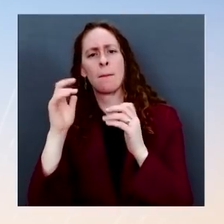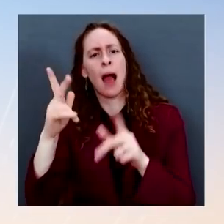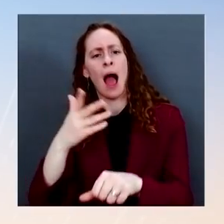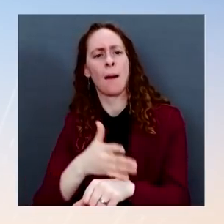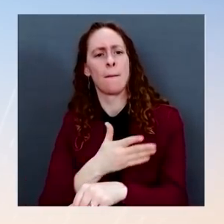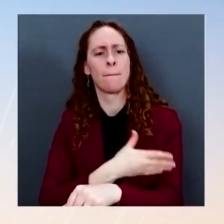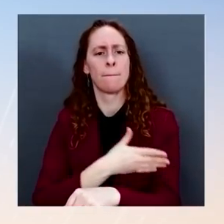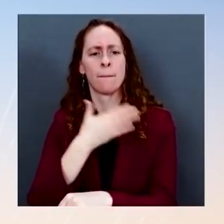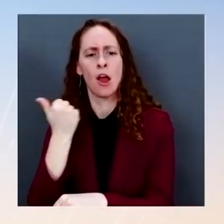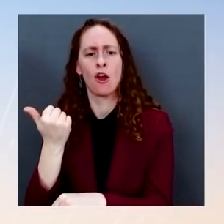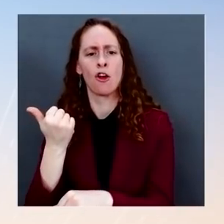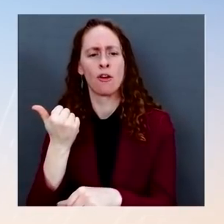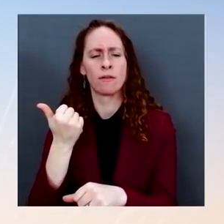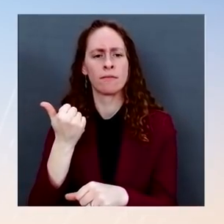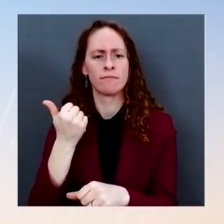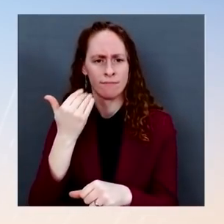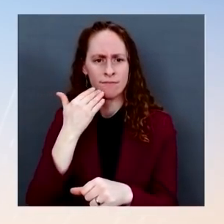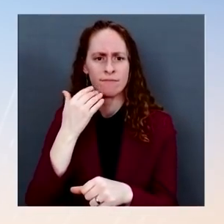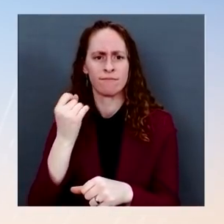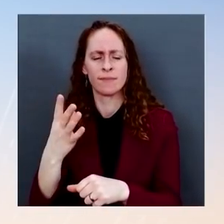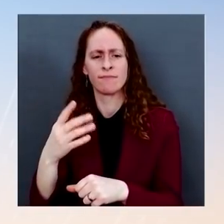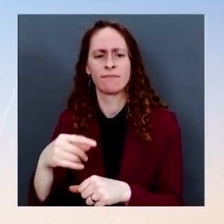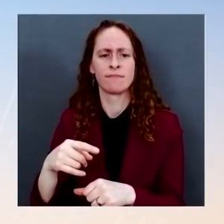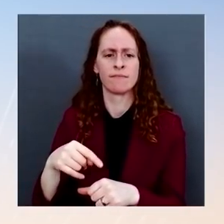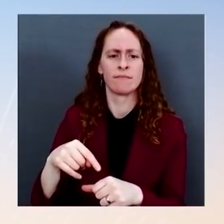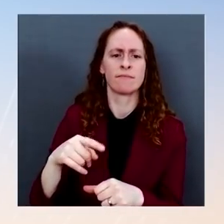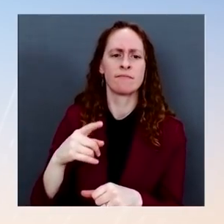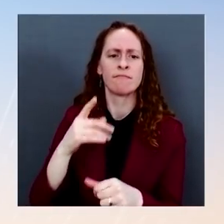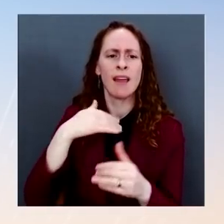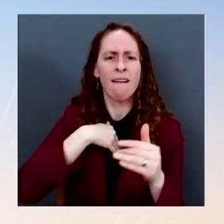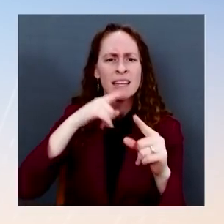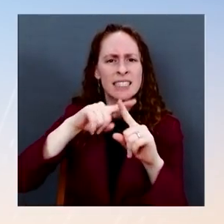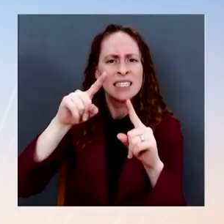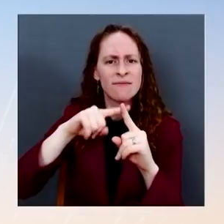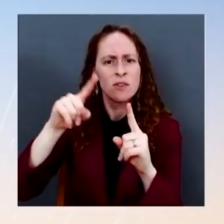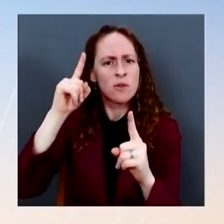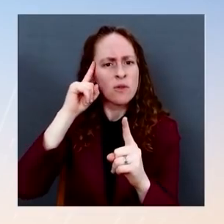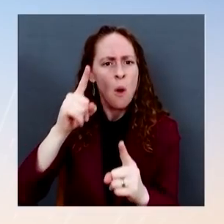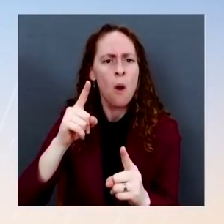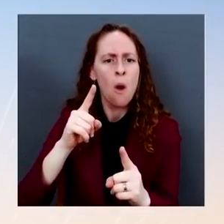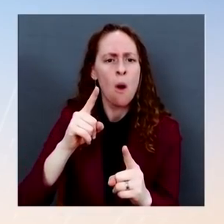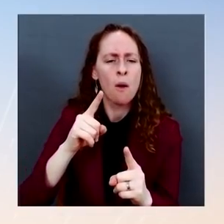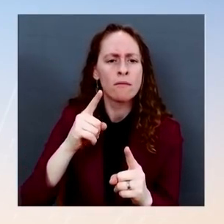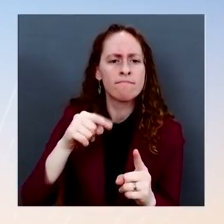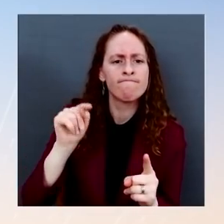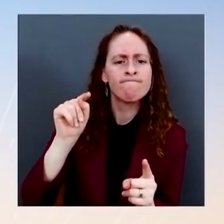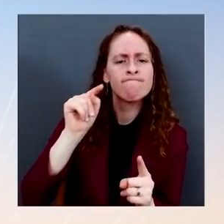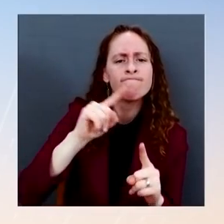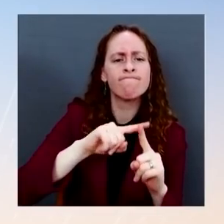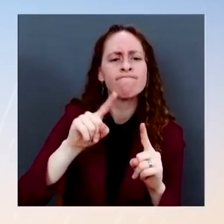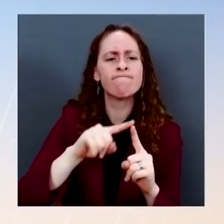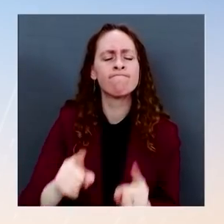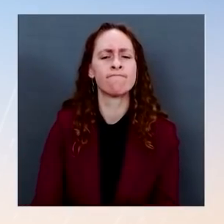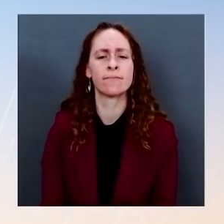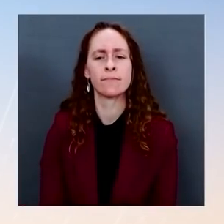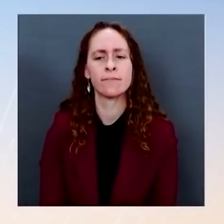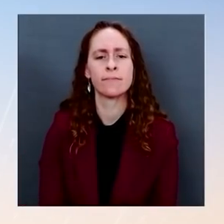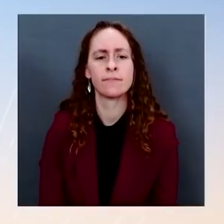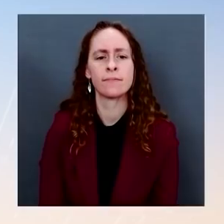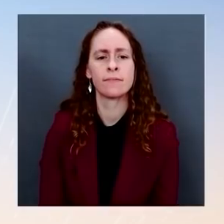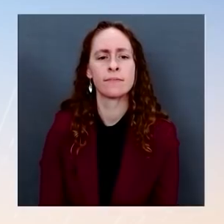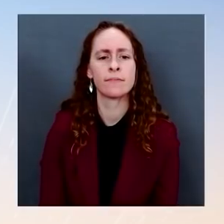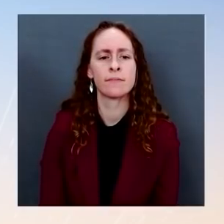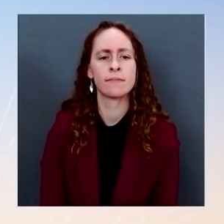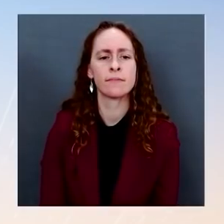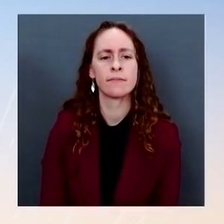this, is the administration looking at additional executive actions that could be taken on climate to try to meet some of those goals?